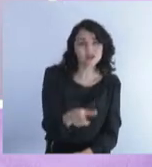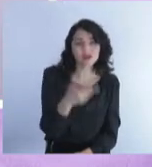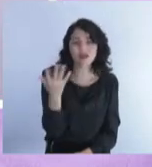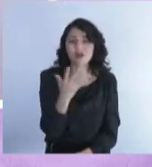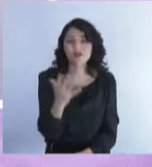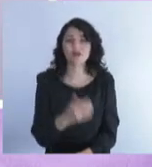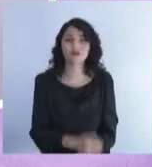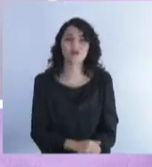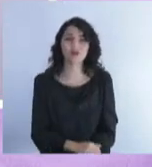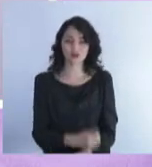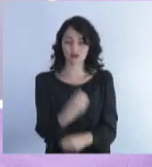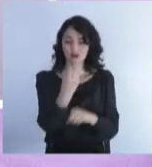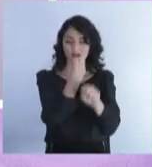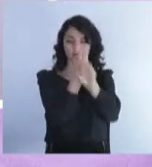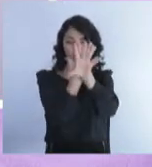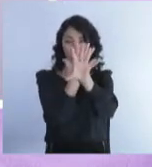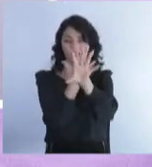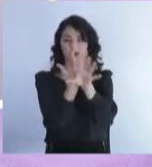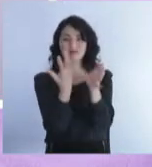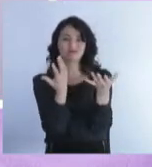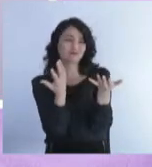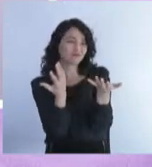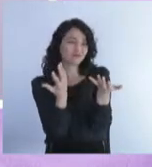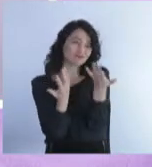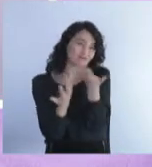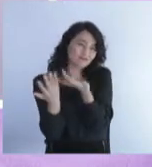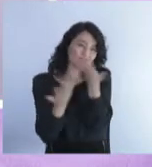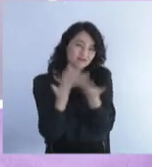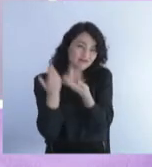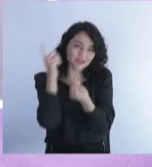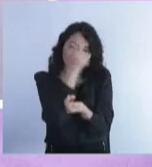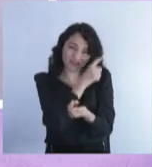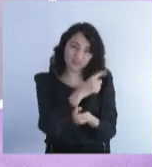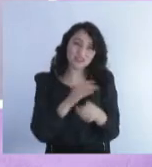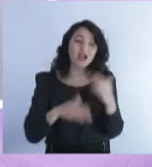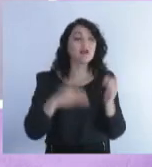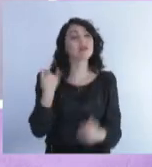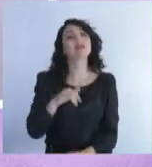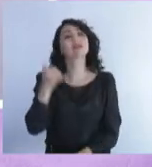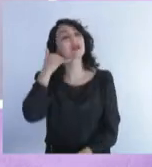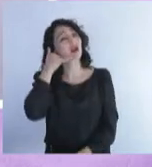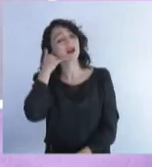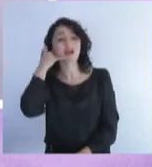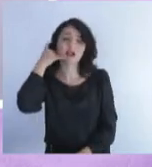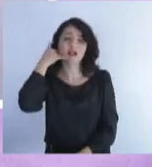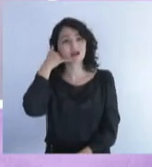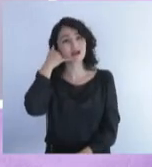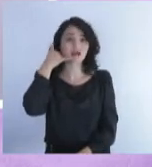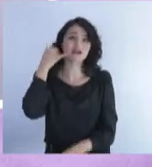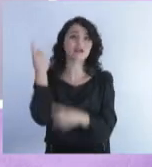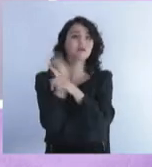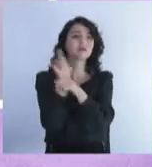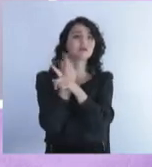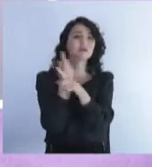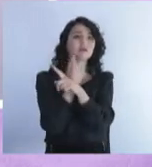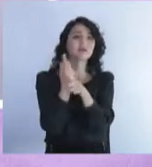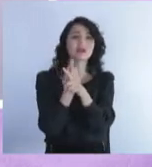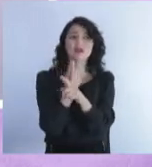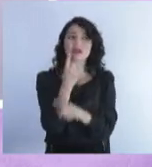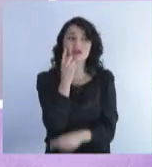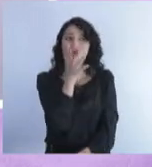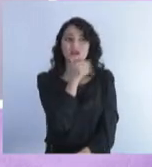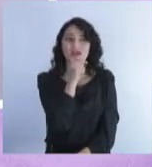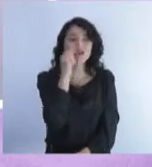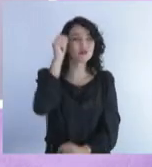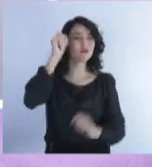look at the camera or the person? And of course, it gets worse as you go on phone. You have no image of